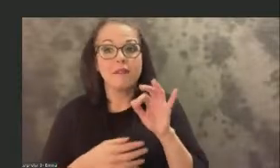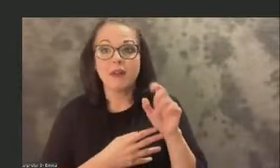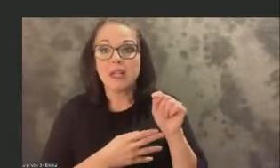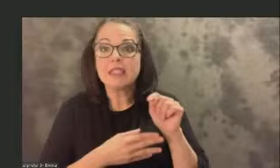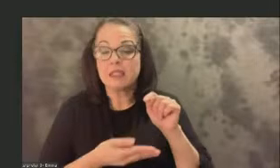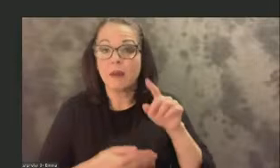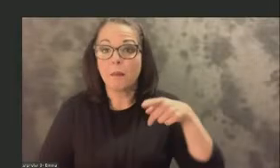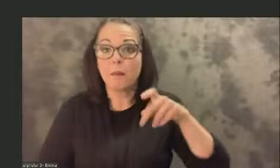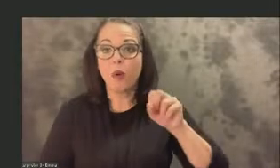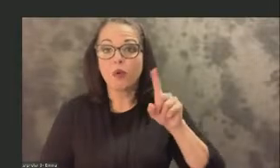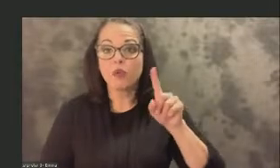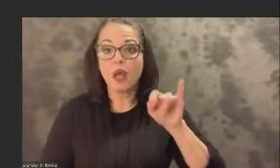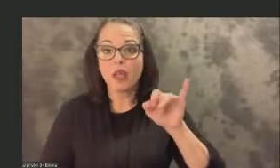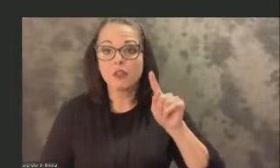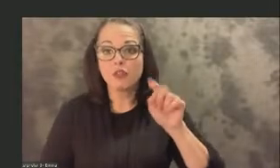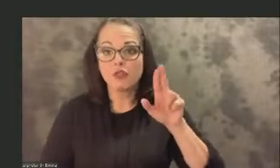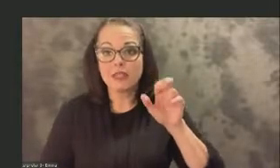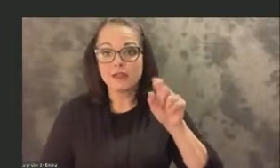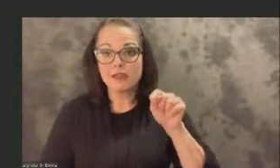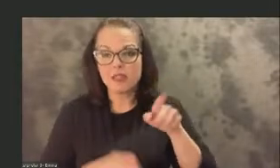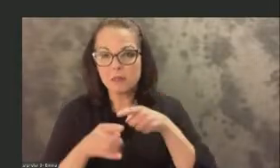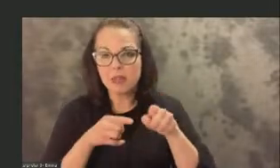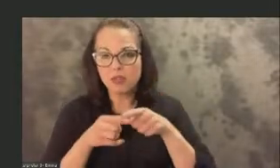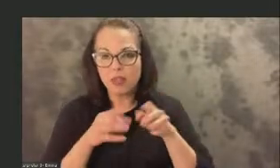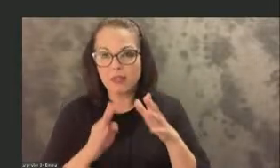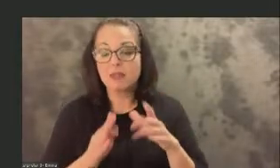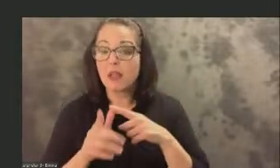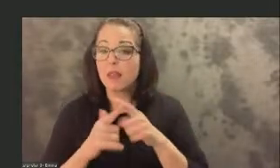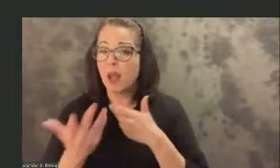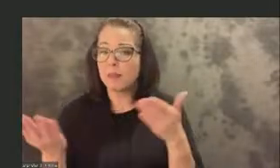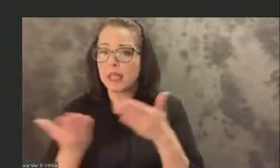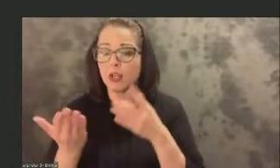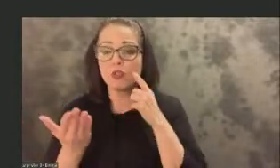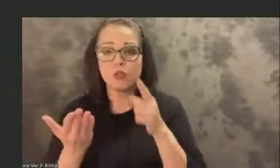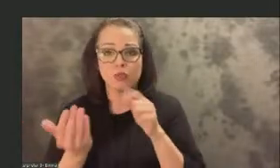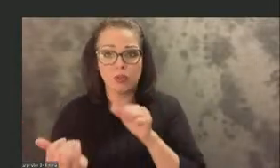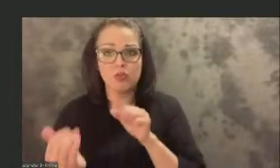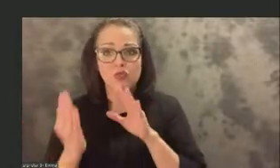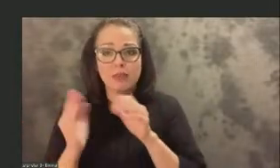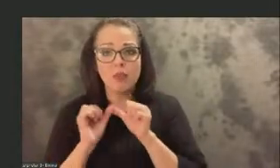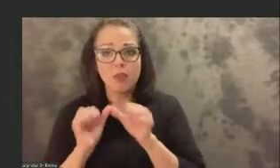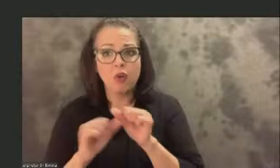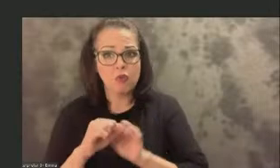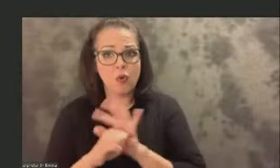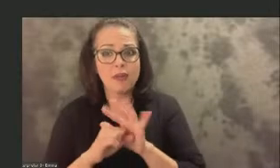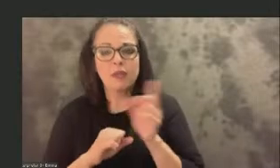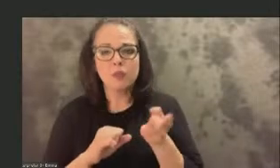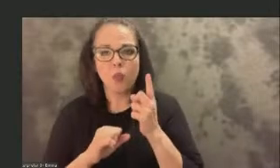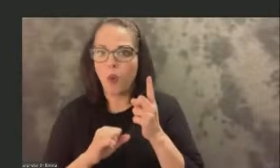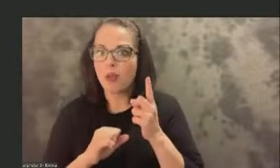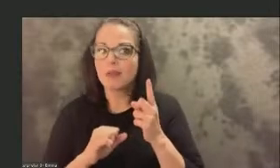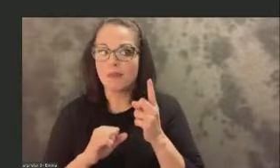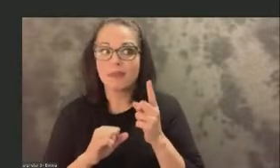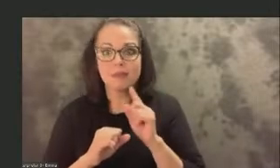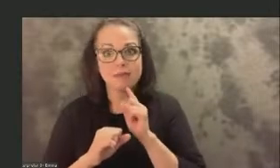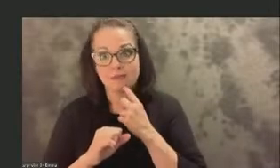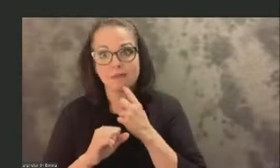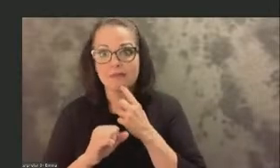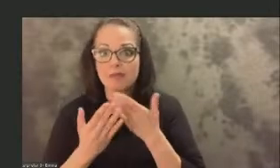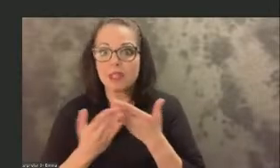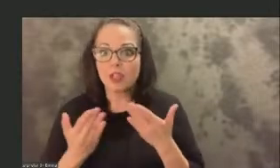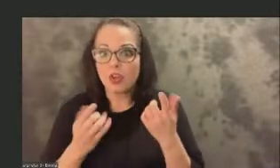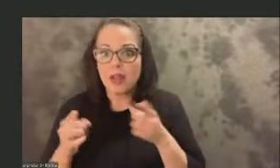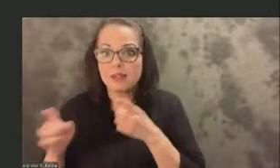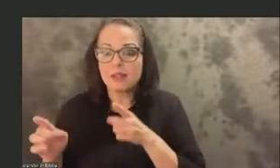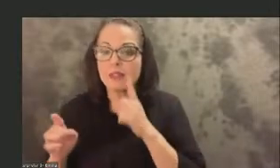rehabilitation nationwide. And I'm here to ask you to address long COVID as the crisis that it is by working with agencies